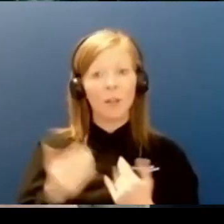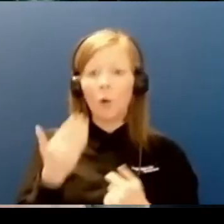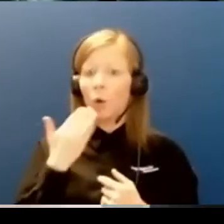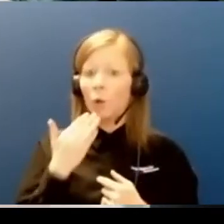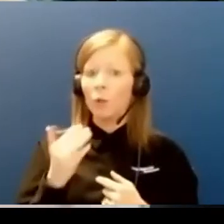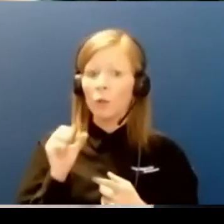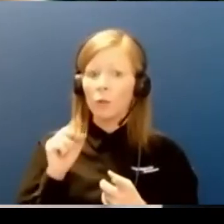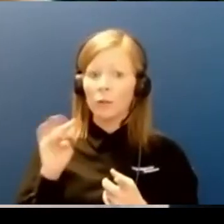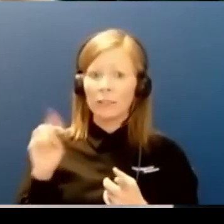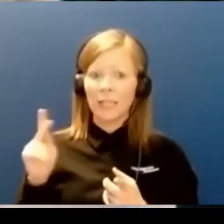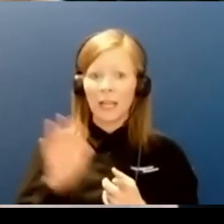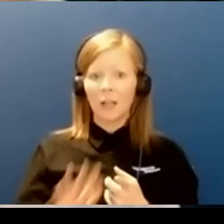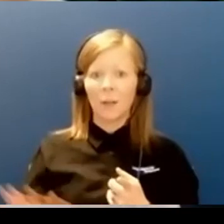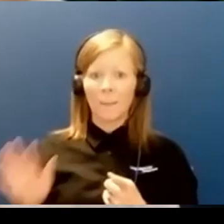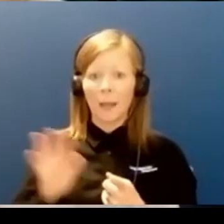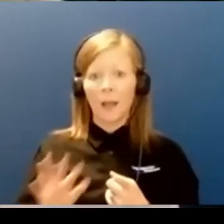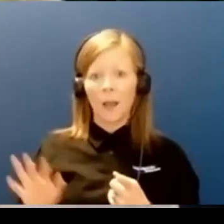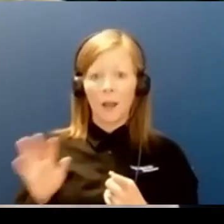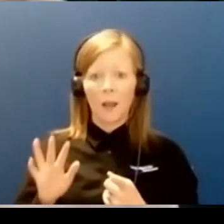about 100